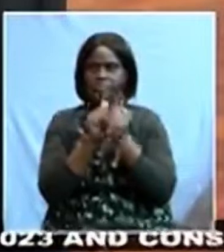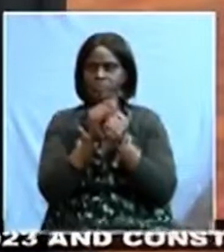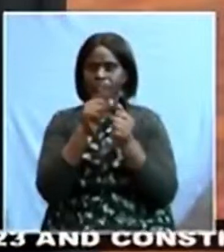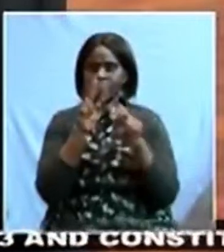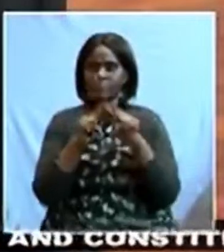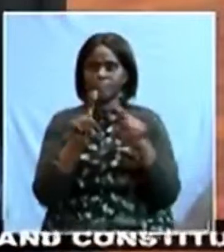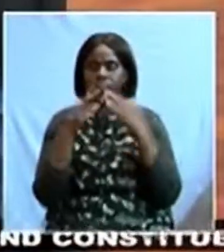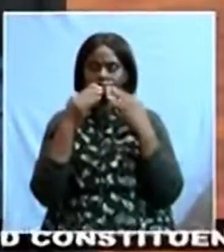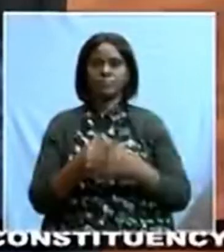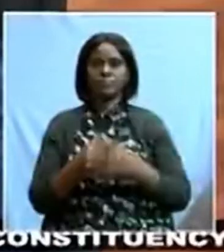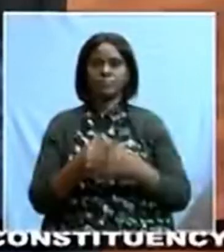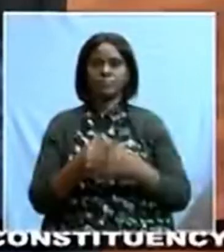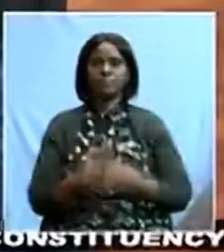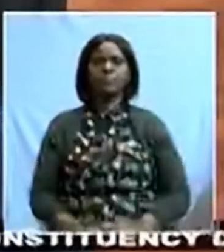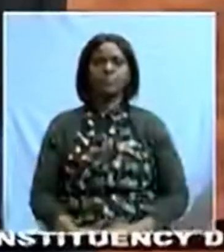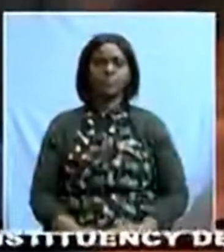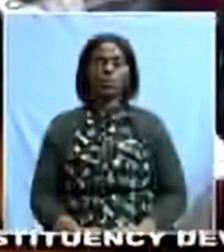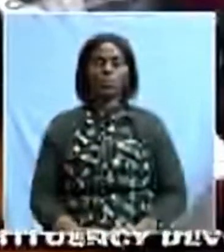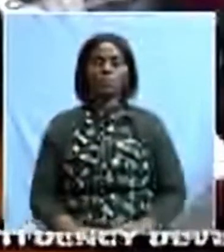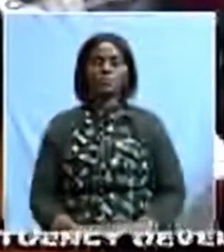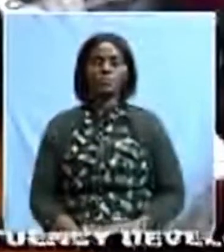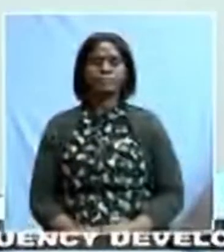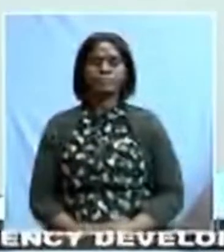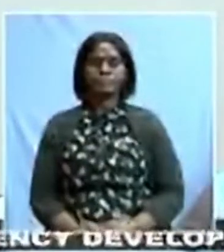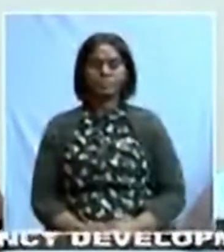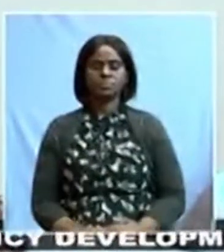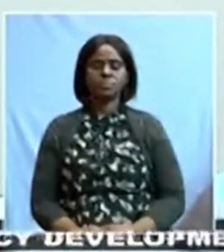Chair, thank you. Thank you so much. Yes.